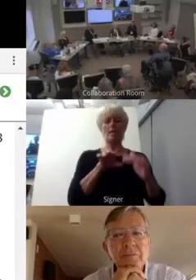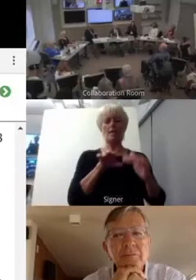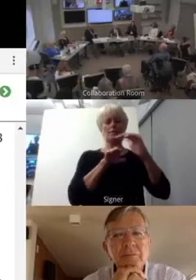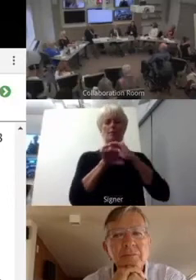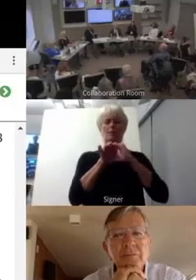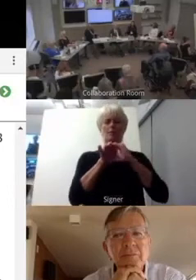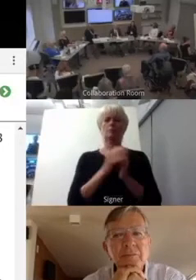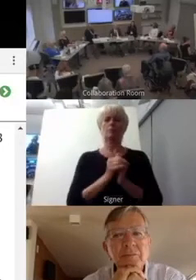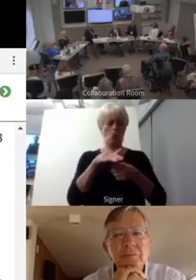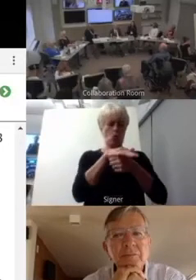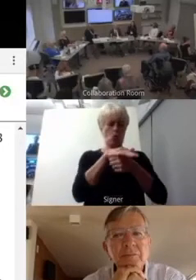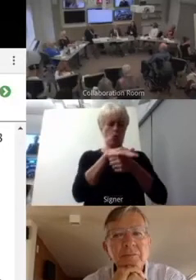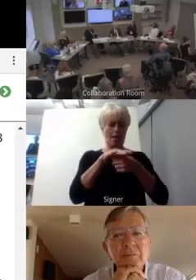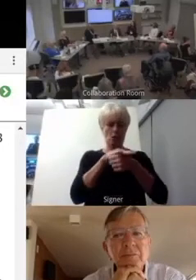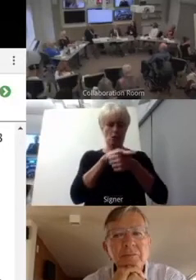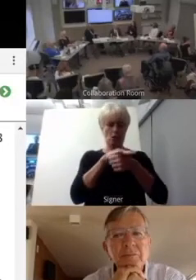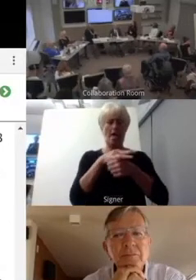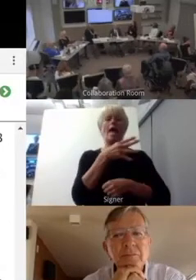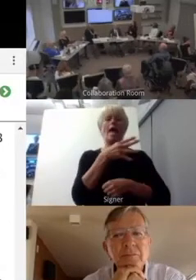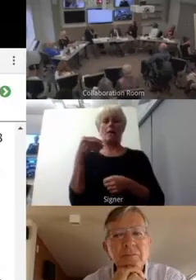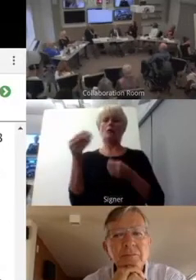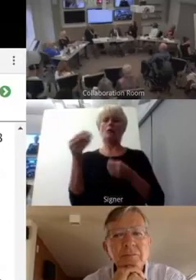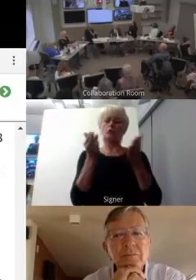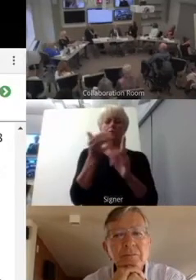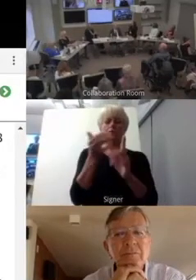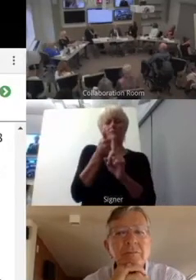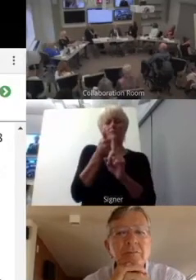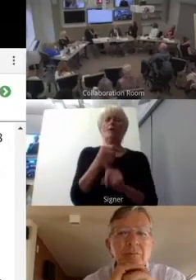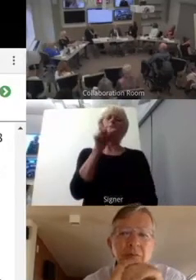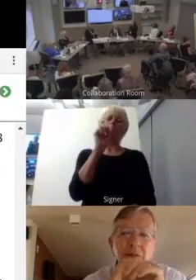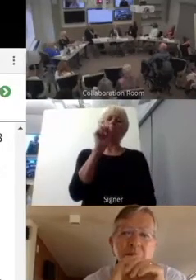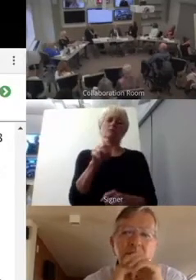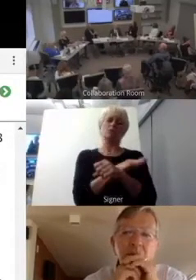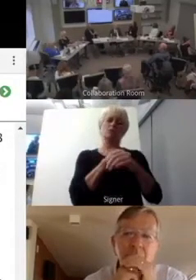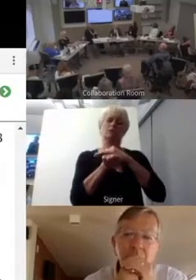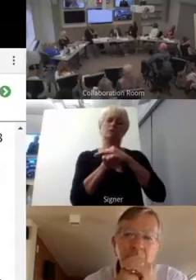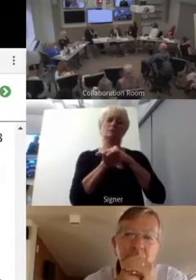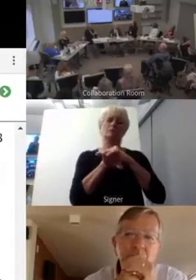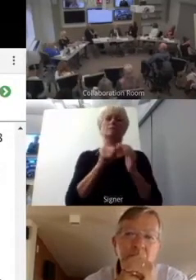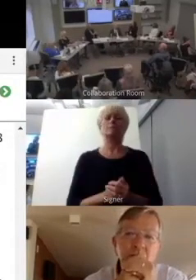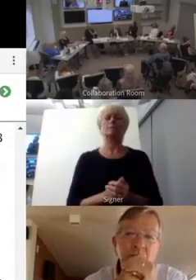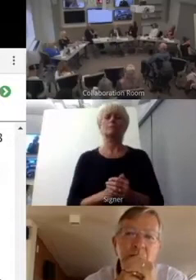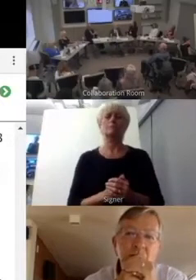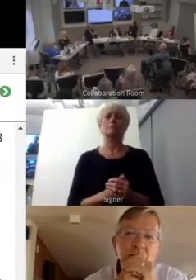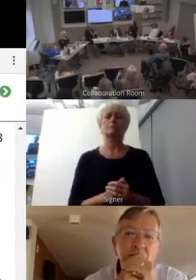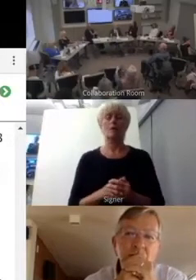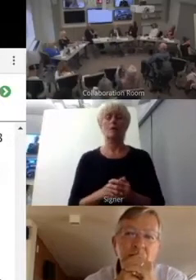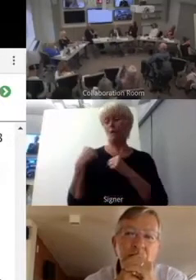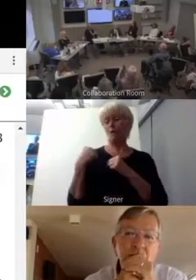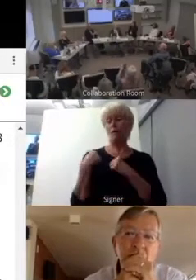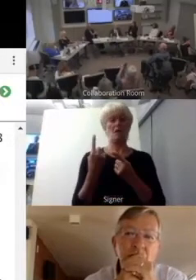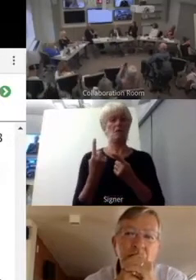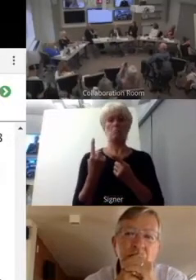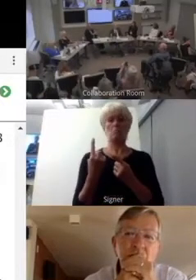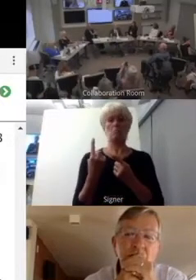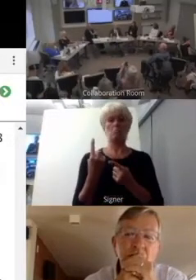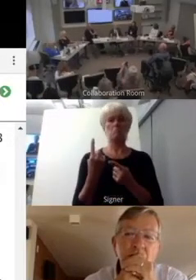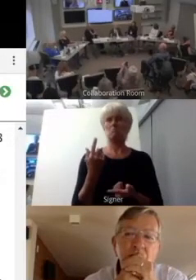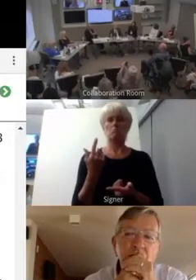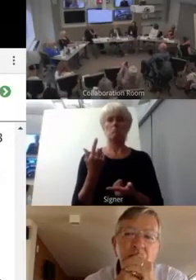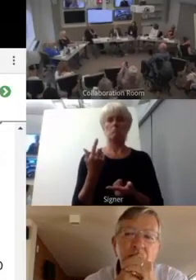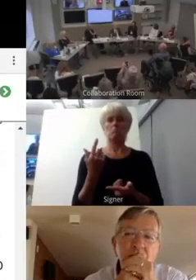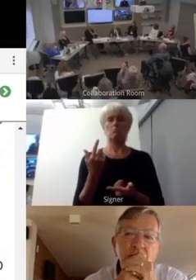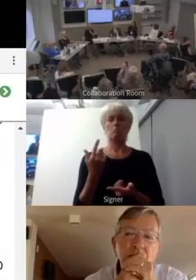the services themselves. Now, until now, about 20 sets of regulations have been enacted. The